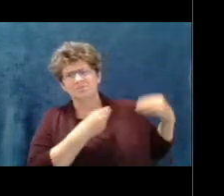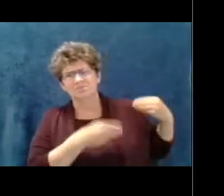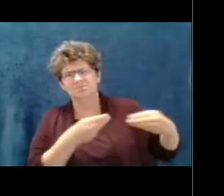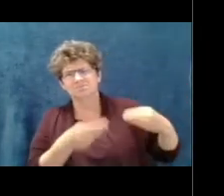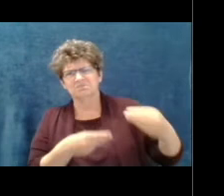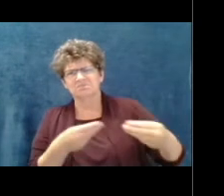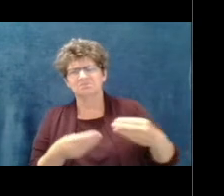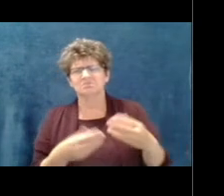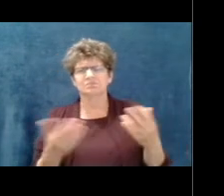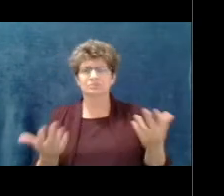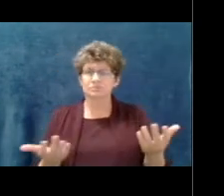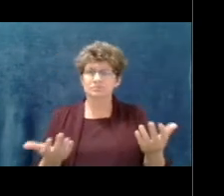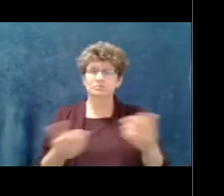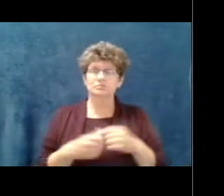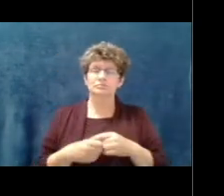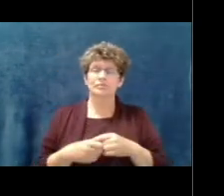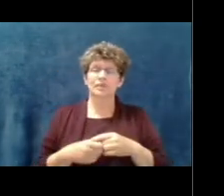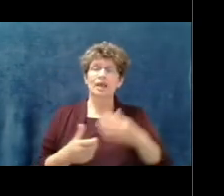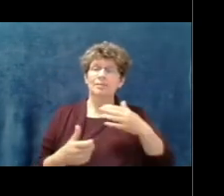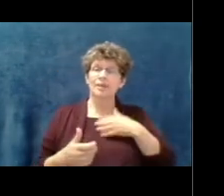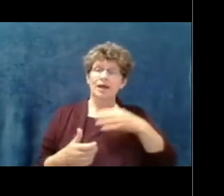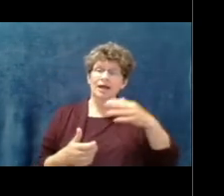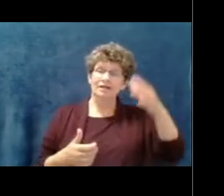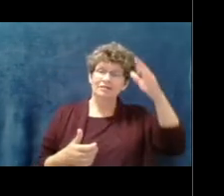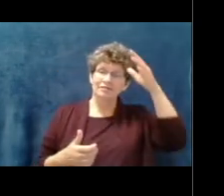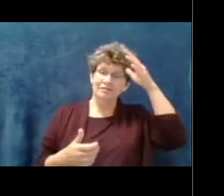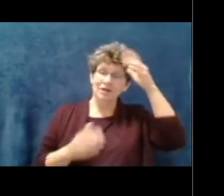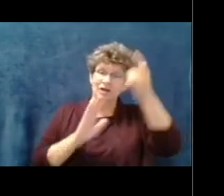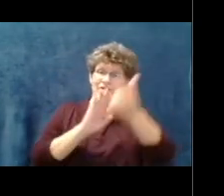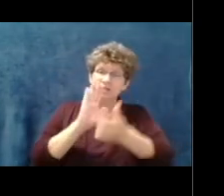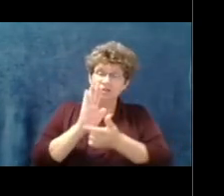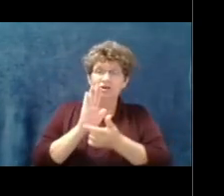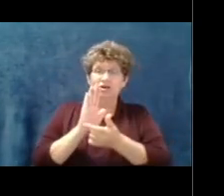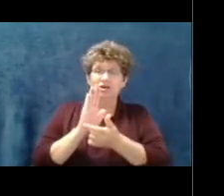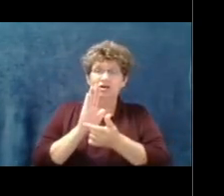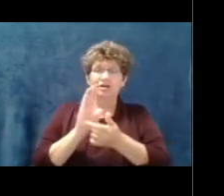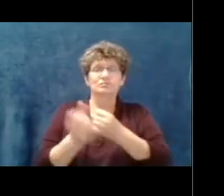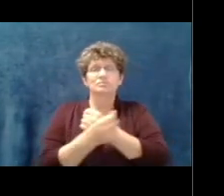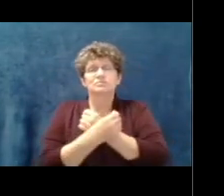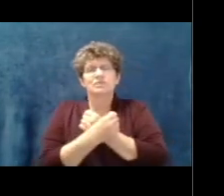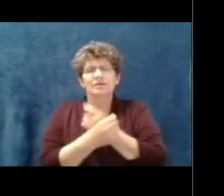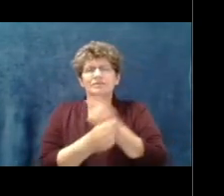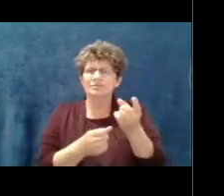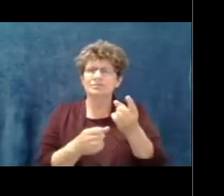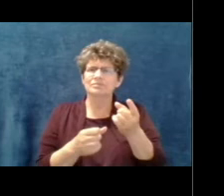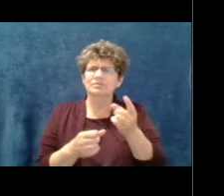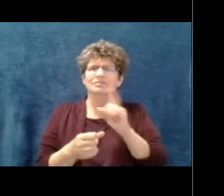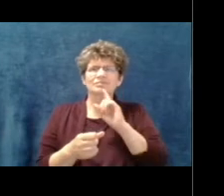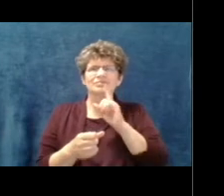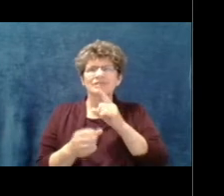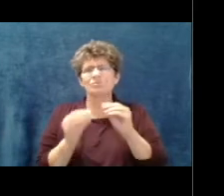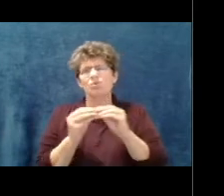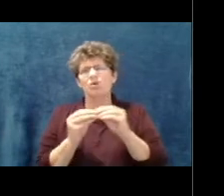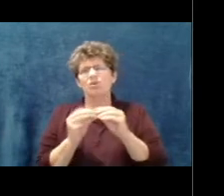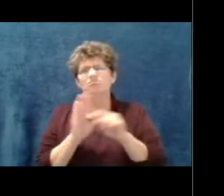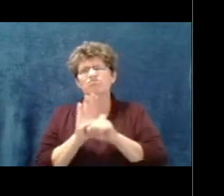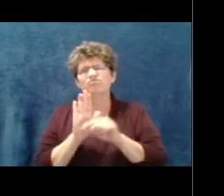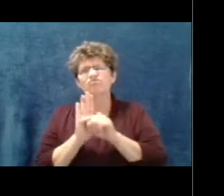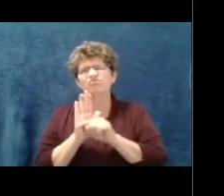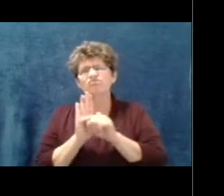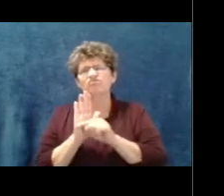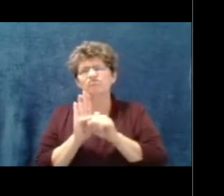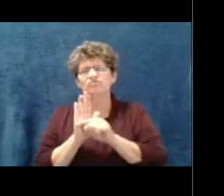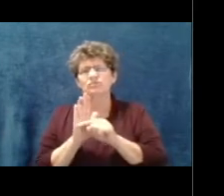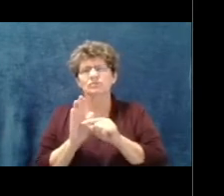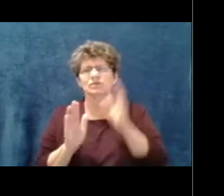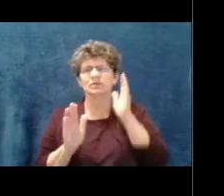argument sometimes with my father-in-law, who I care about very much, but is again a little bit more on that pessimistic side of life. And one thing he'll say to me is,